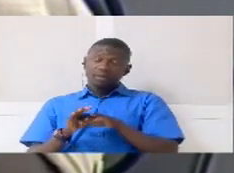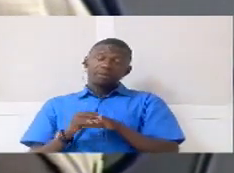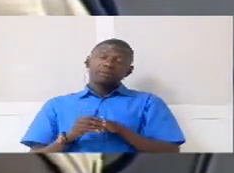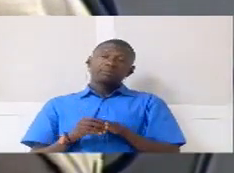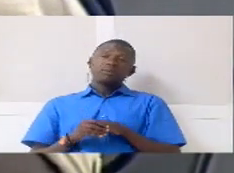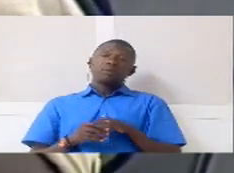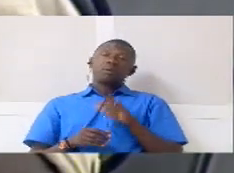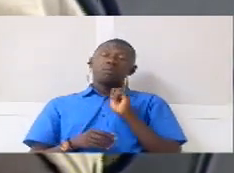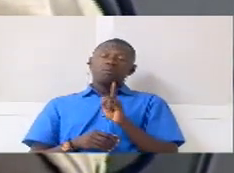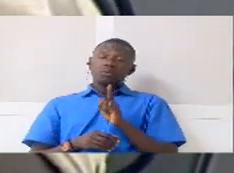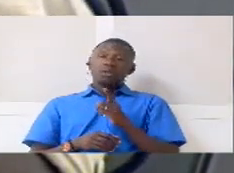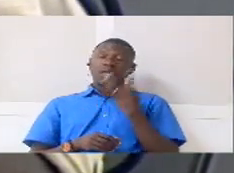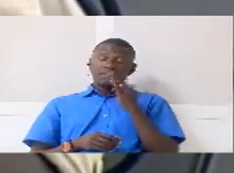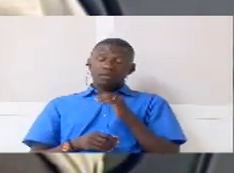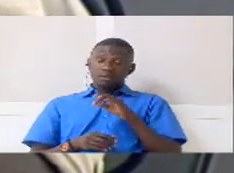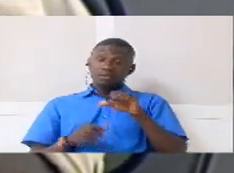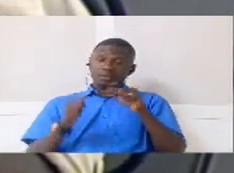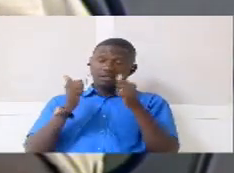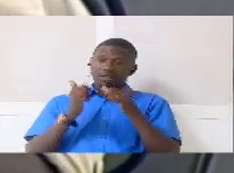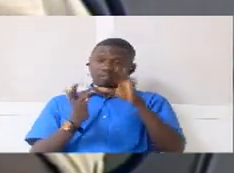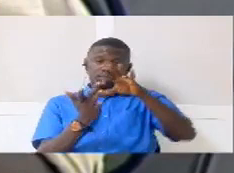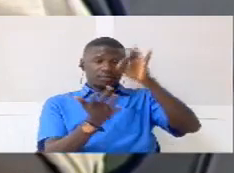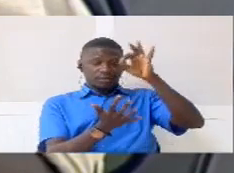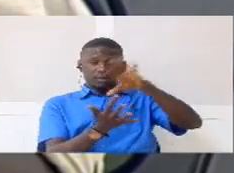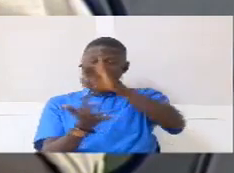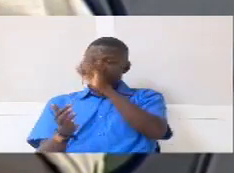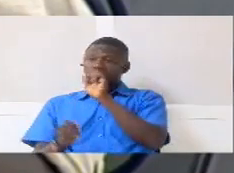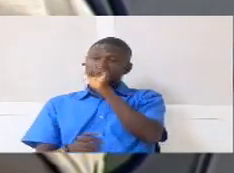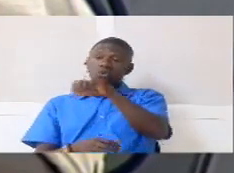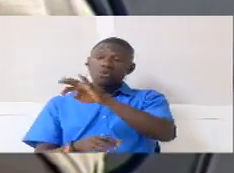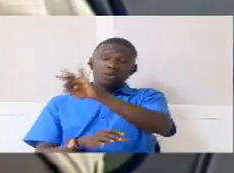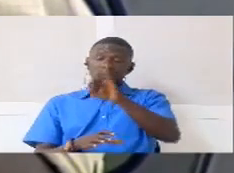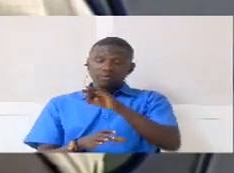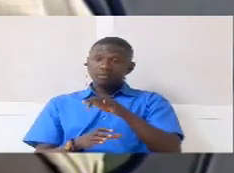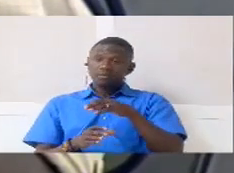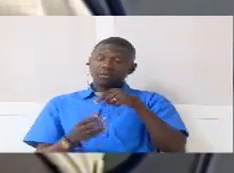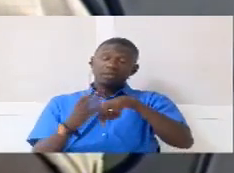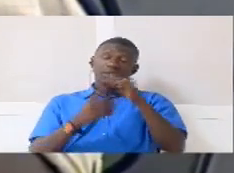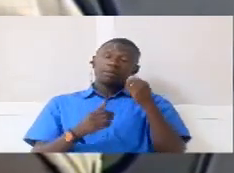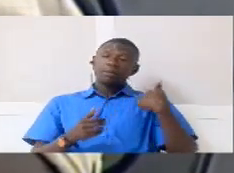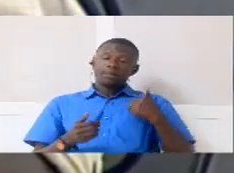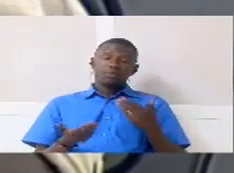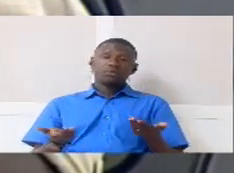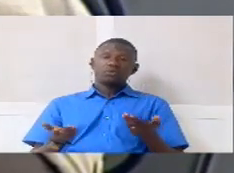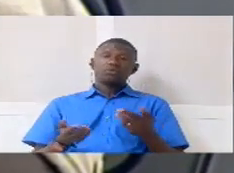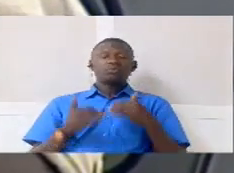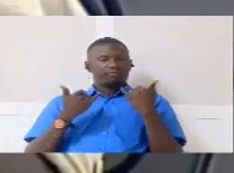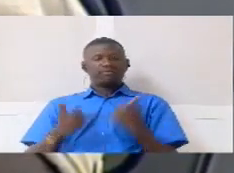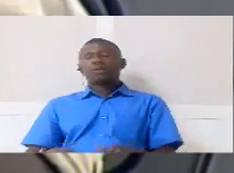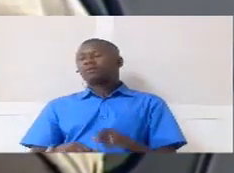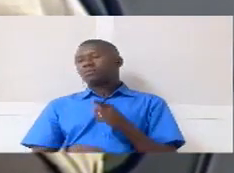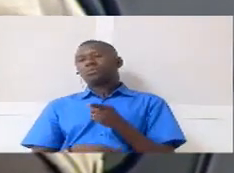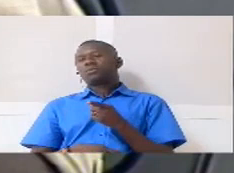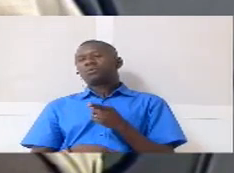relatives. But if you start handpicking your relatives amongst the people, you will have failure. And do